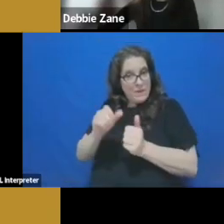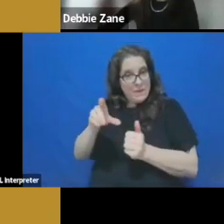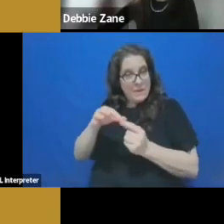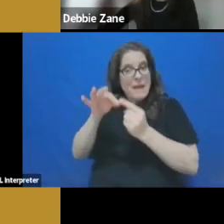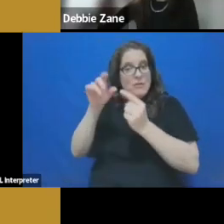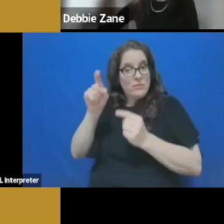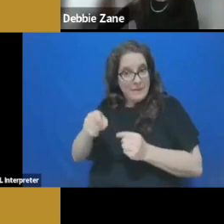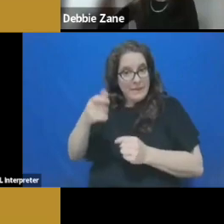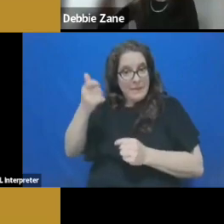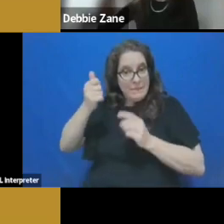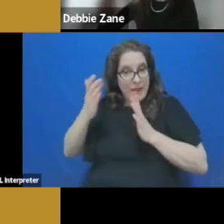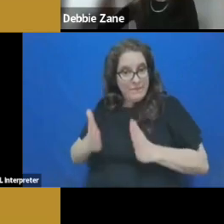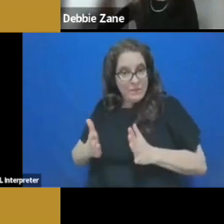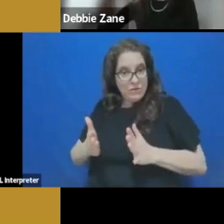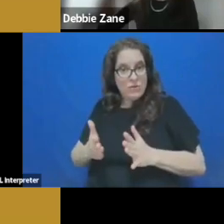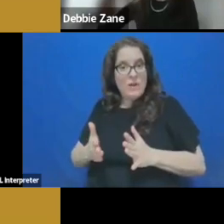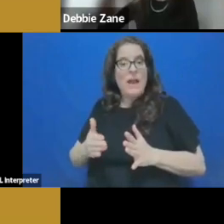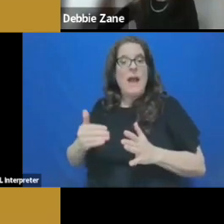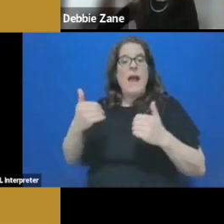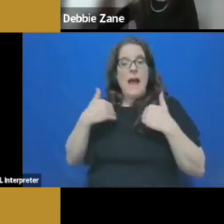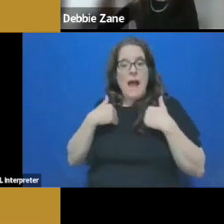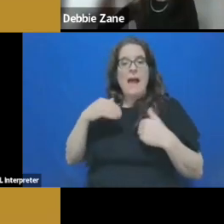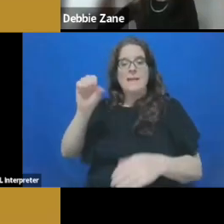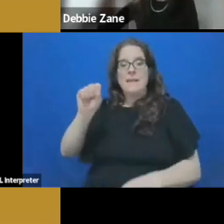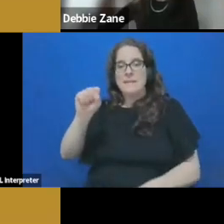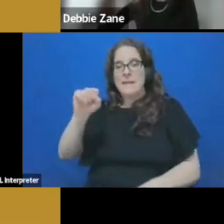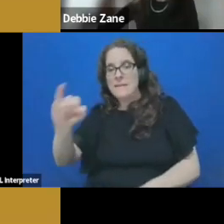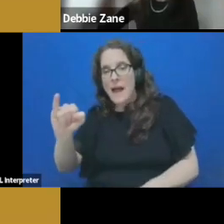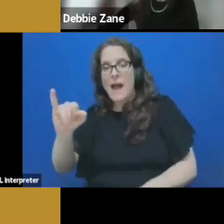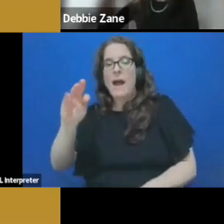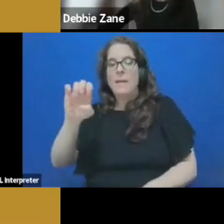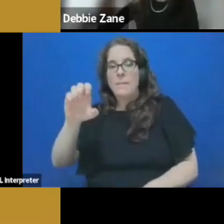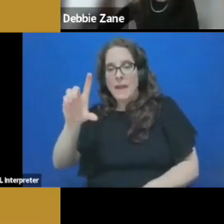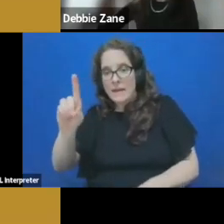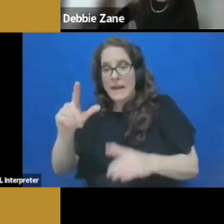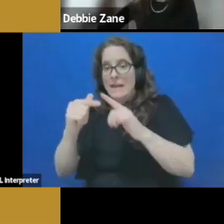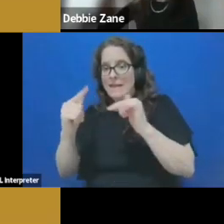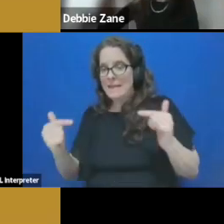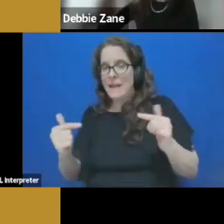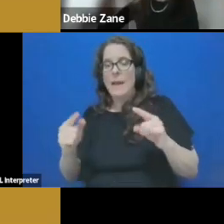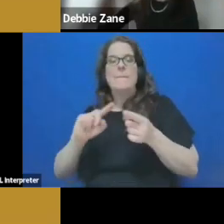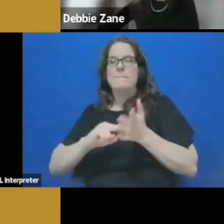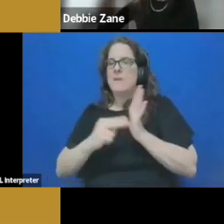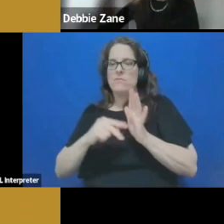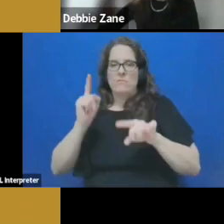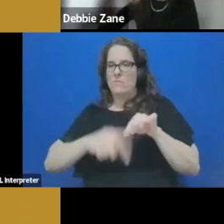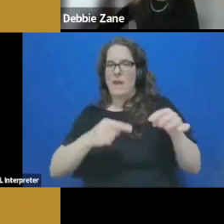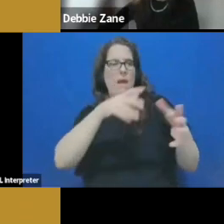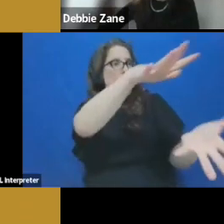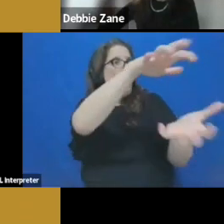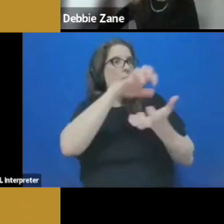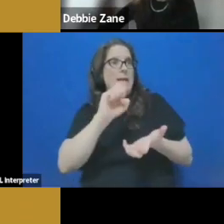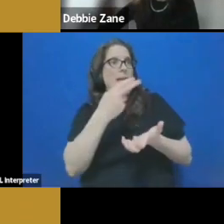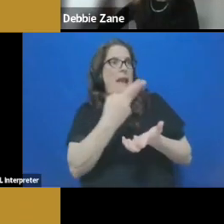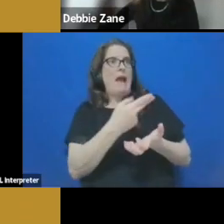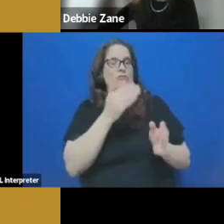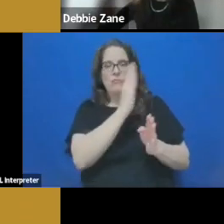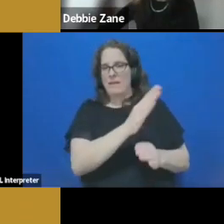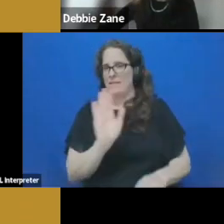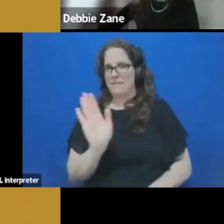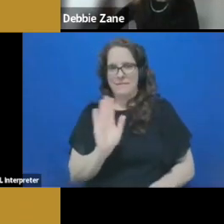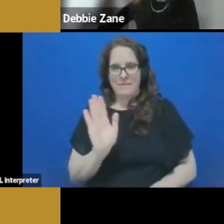income the beneficiary may receive and how much assets can be in the name of the beneficiary. Income will lead